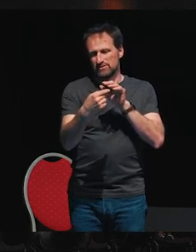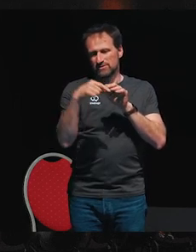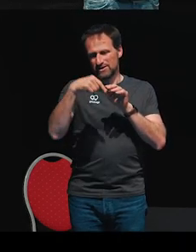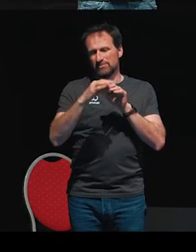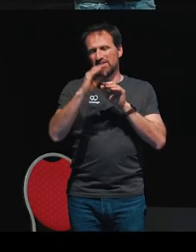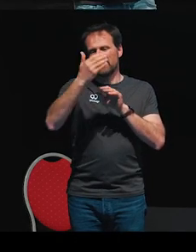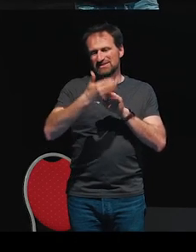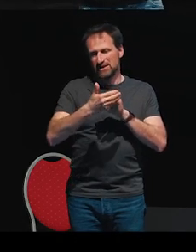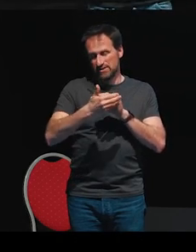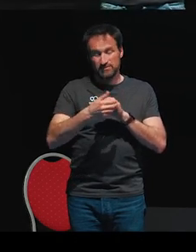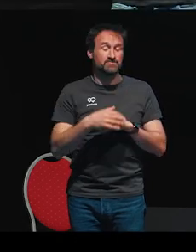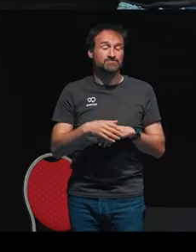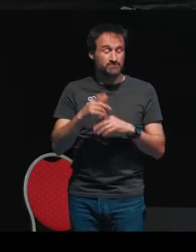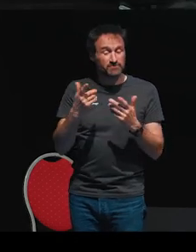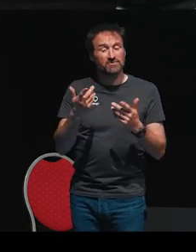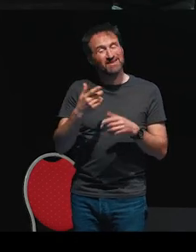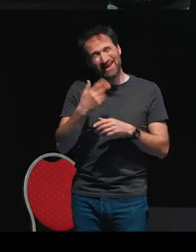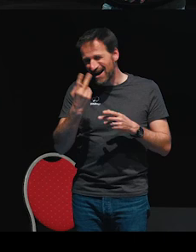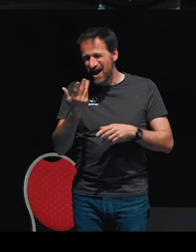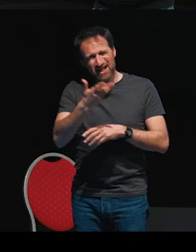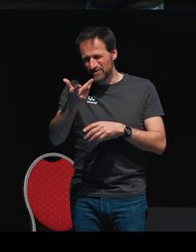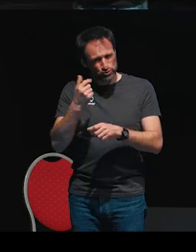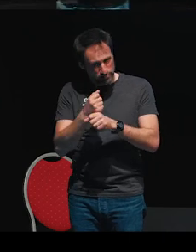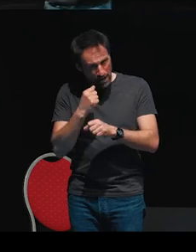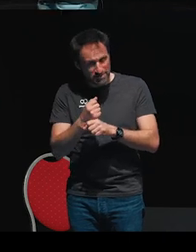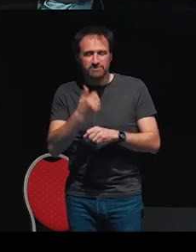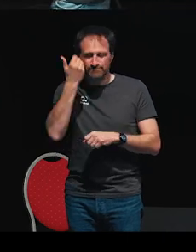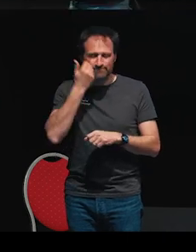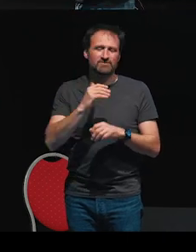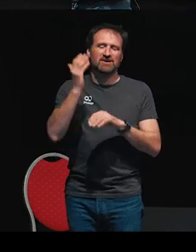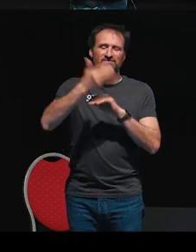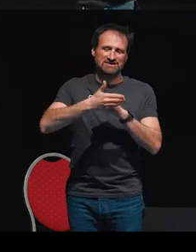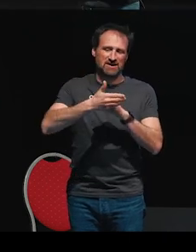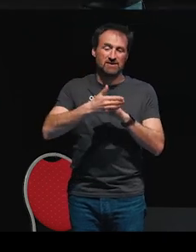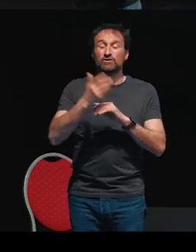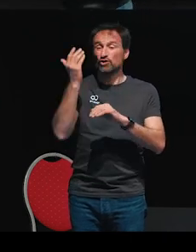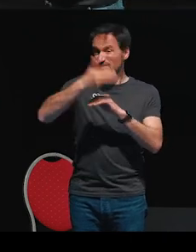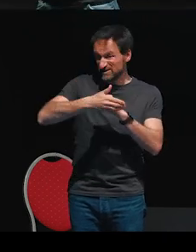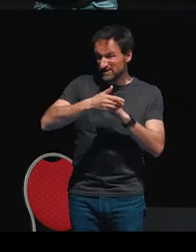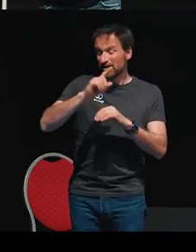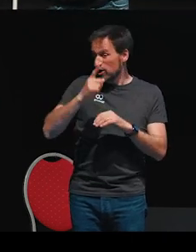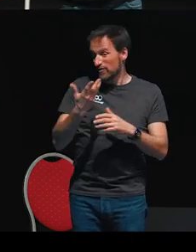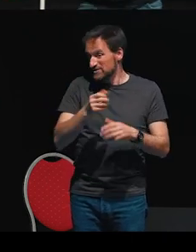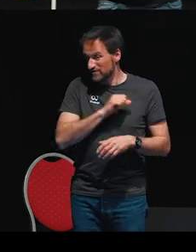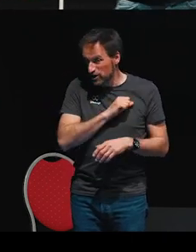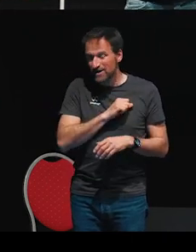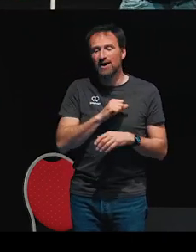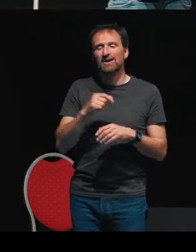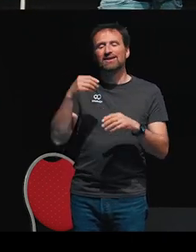facet. Another cool thing about facets is they black box away all the internal implementation